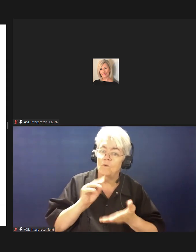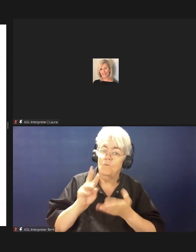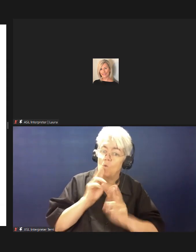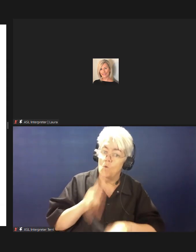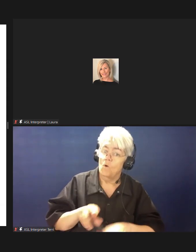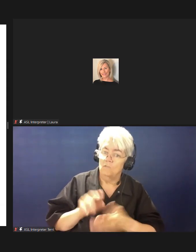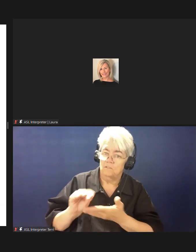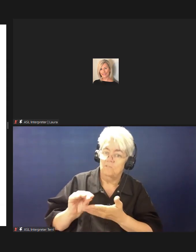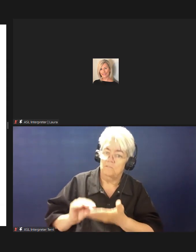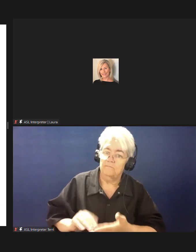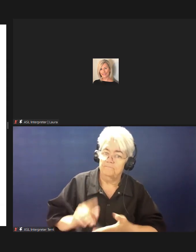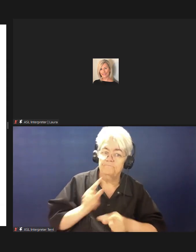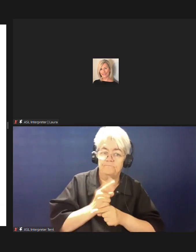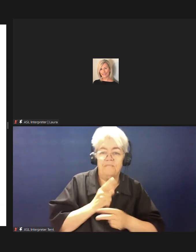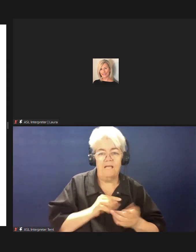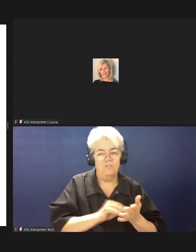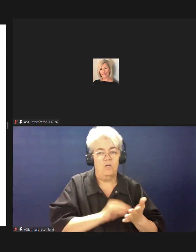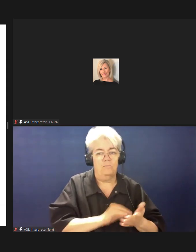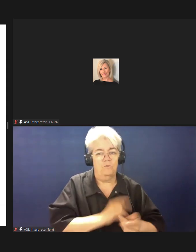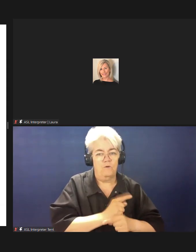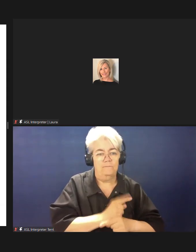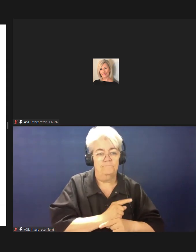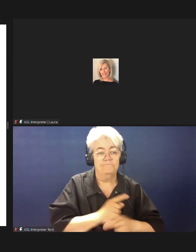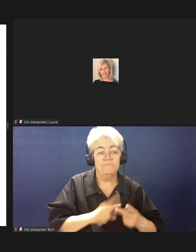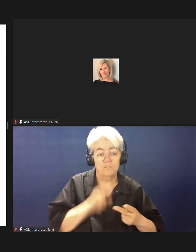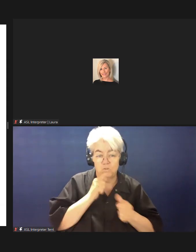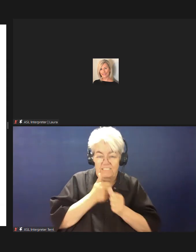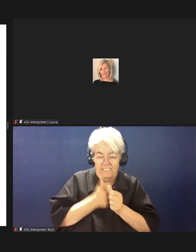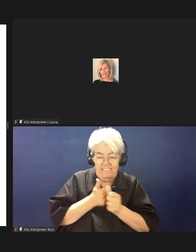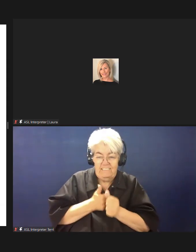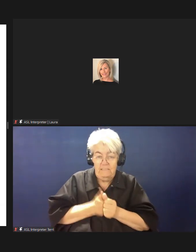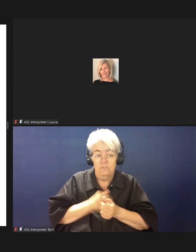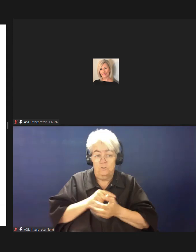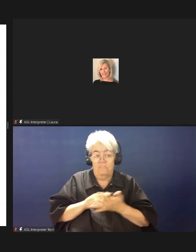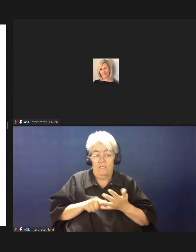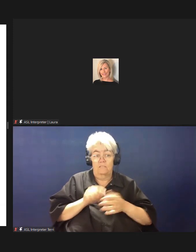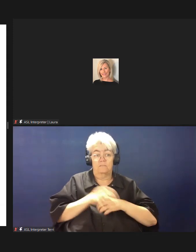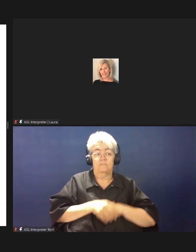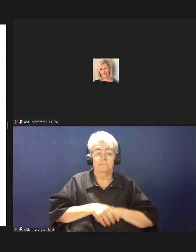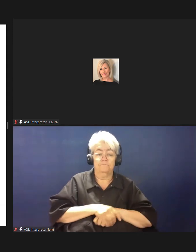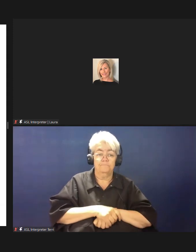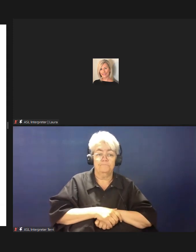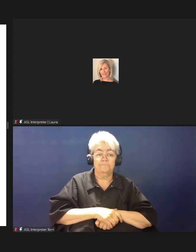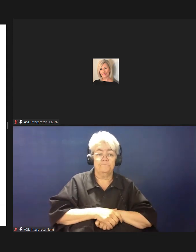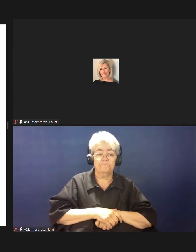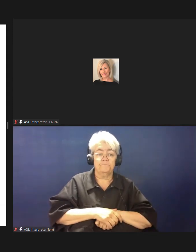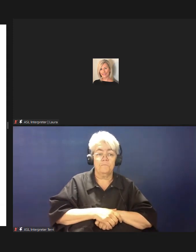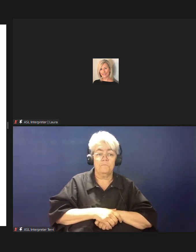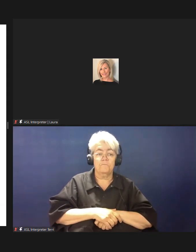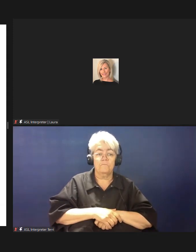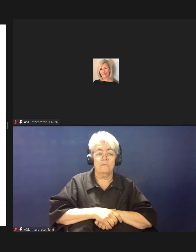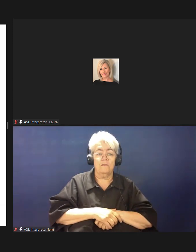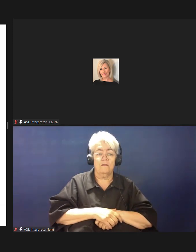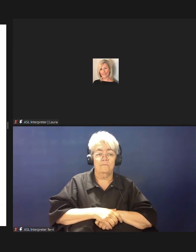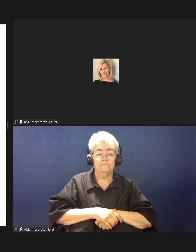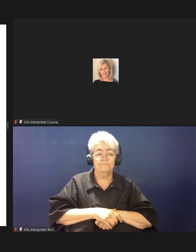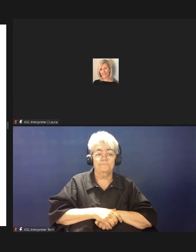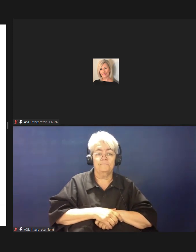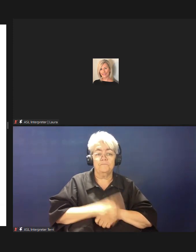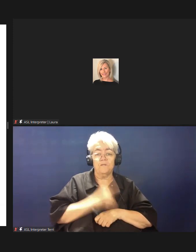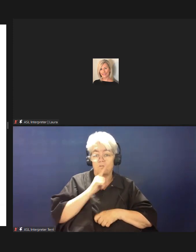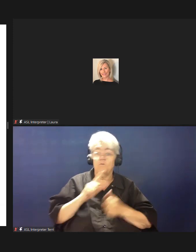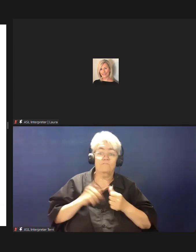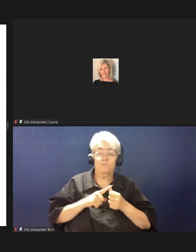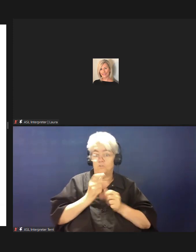results accurately. So let's take a look at each of these for a moment. So first, talking about creating that